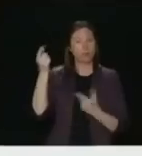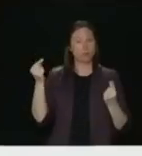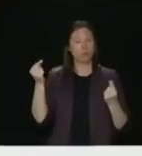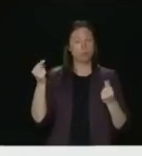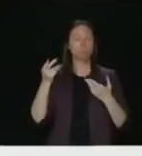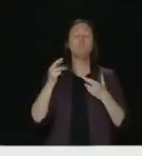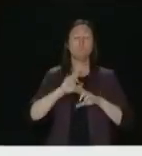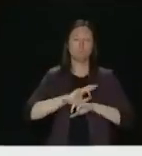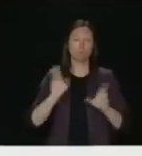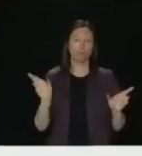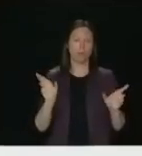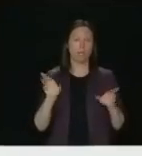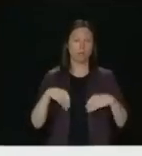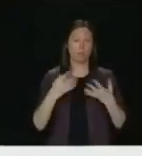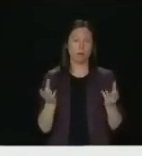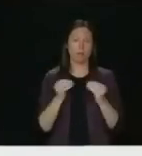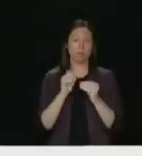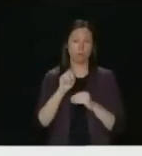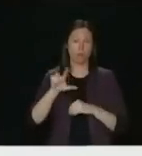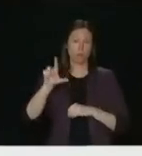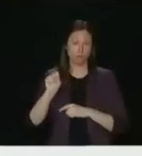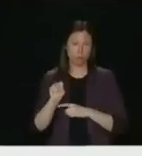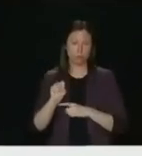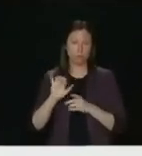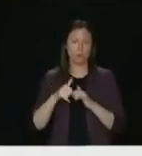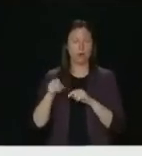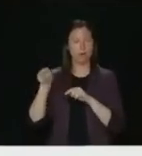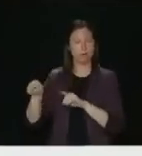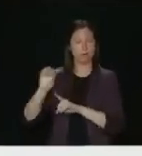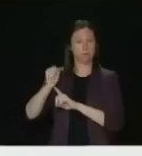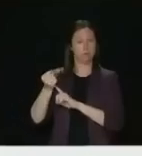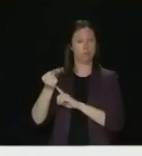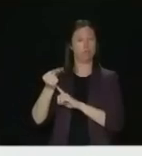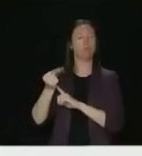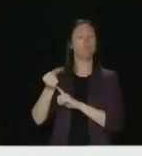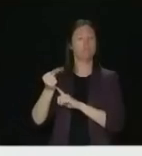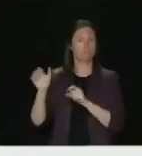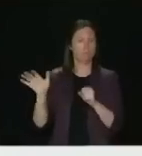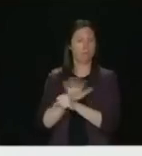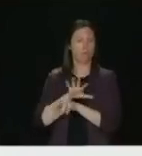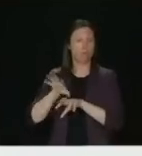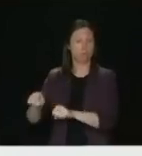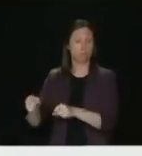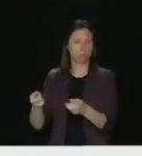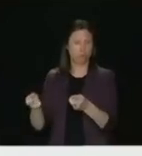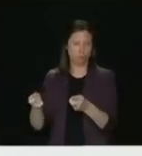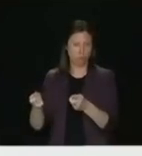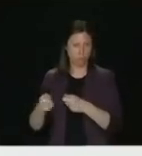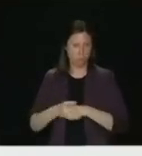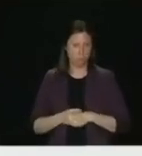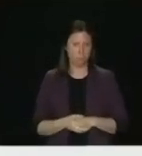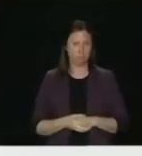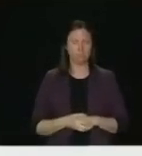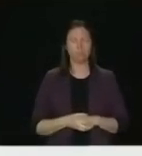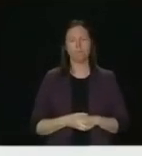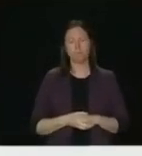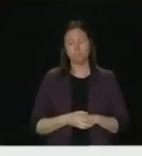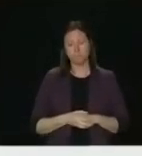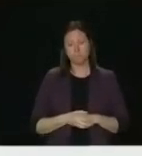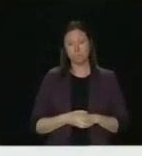use more tools at its disposal to get the situation fully under control.